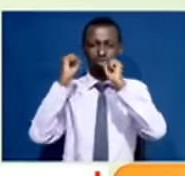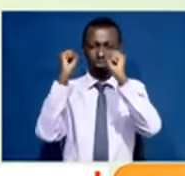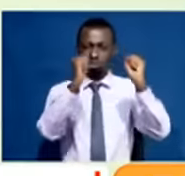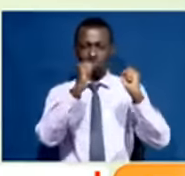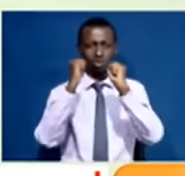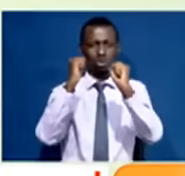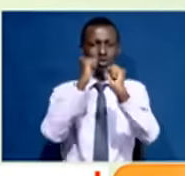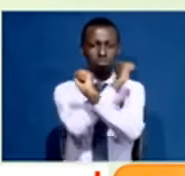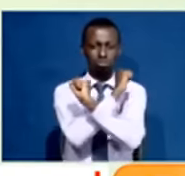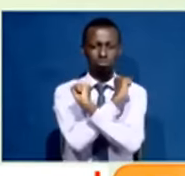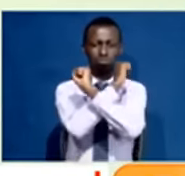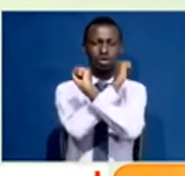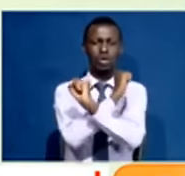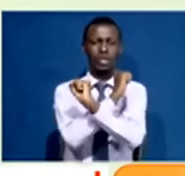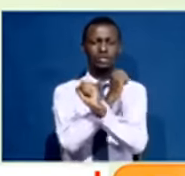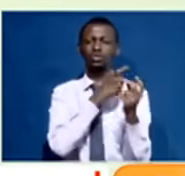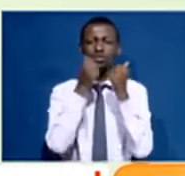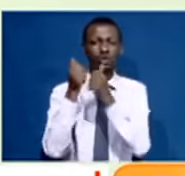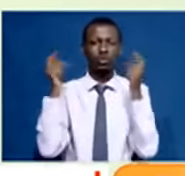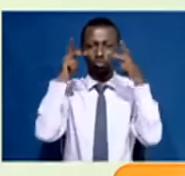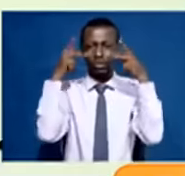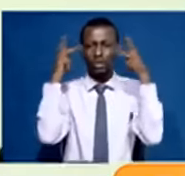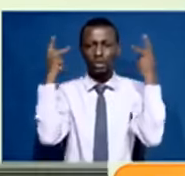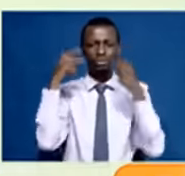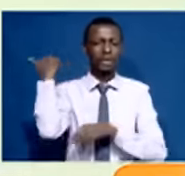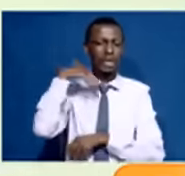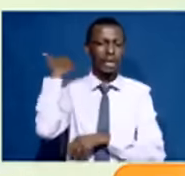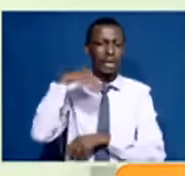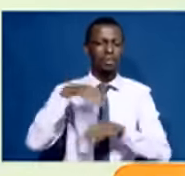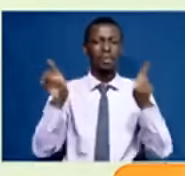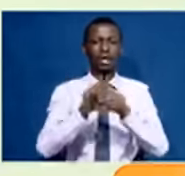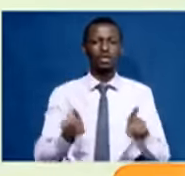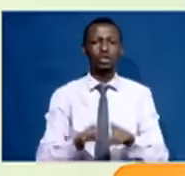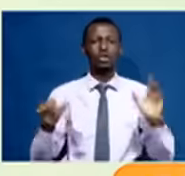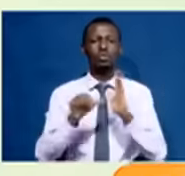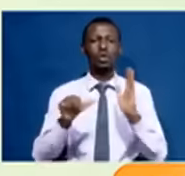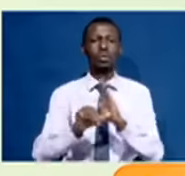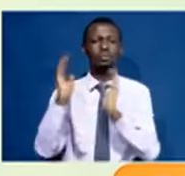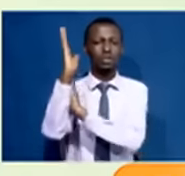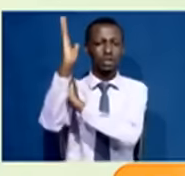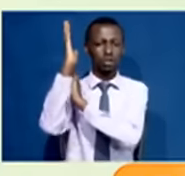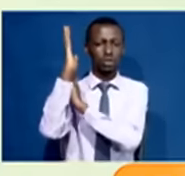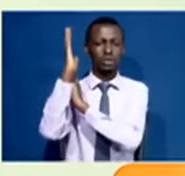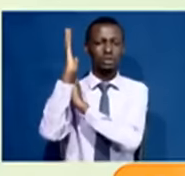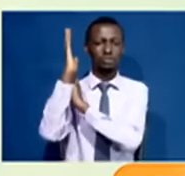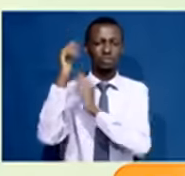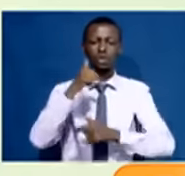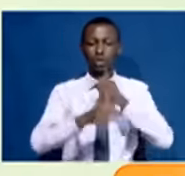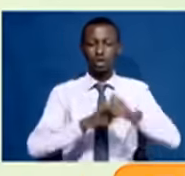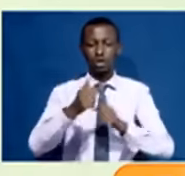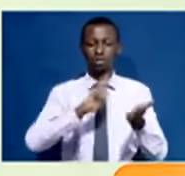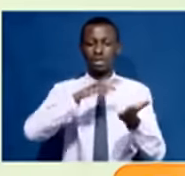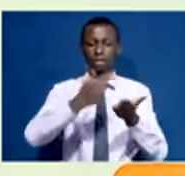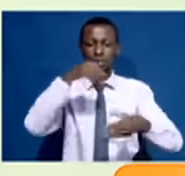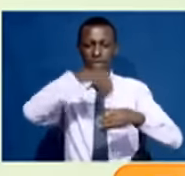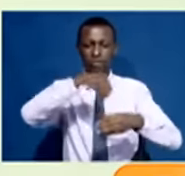shield against terrorism, crime, and insecurity. As we continue to invest resources into